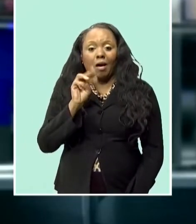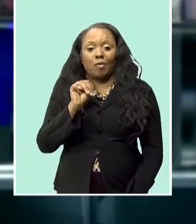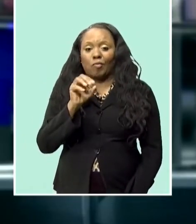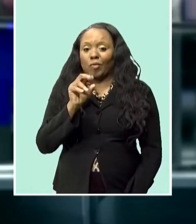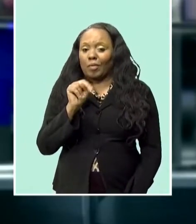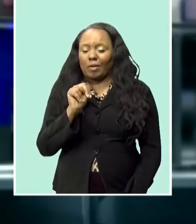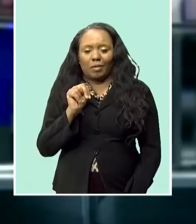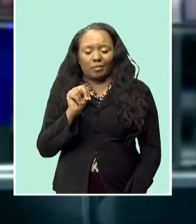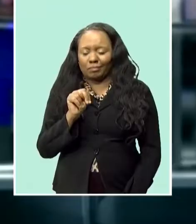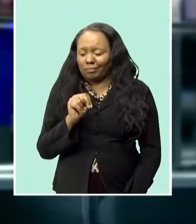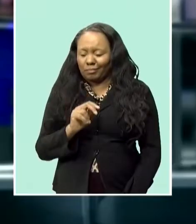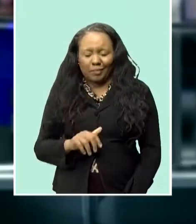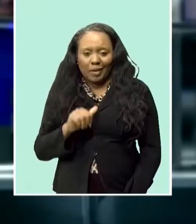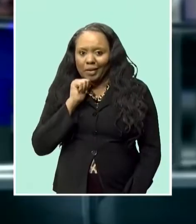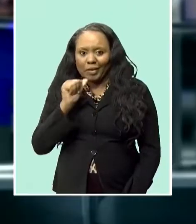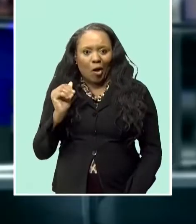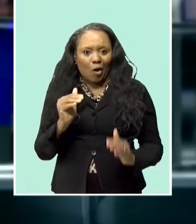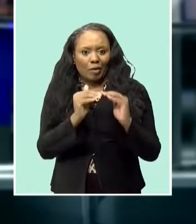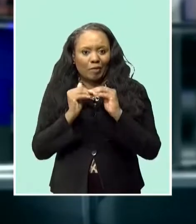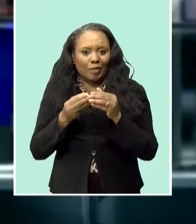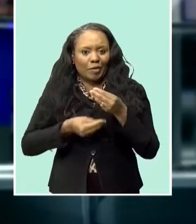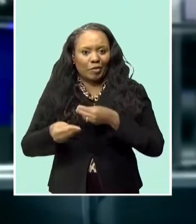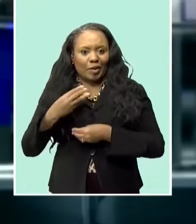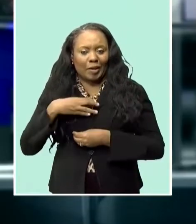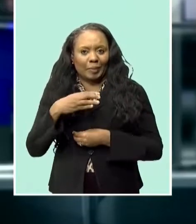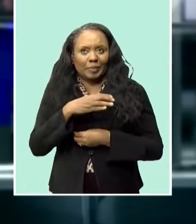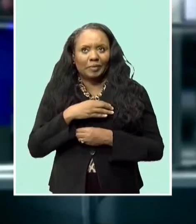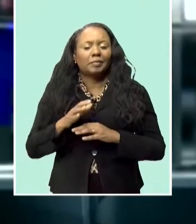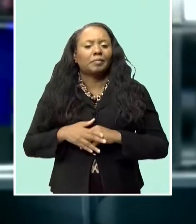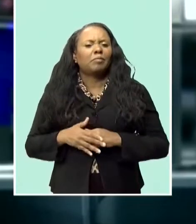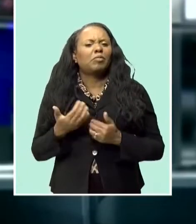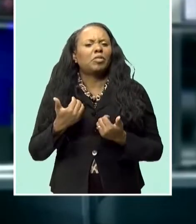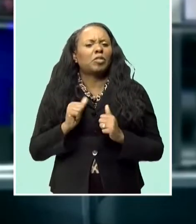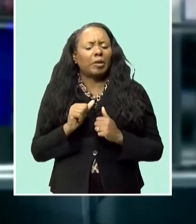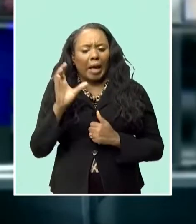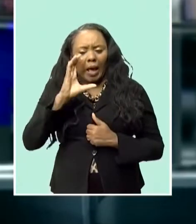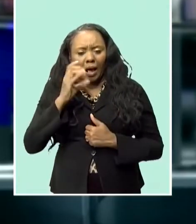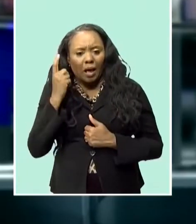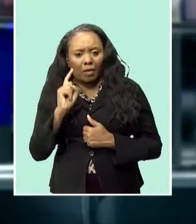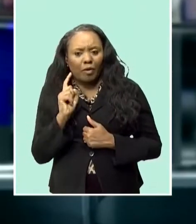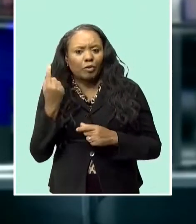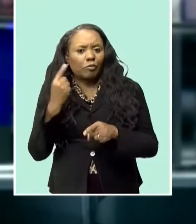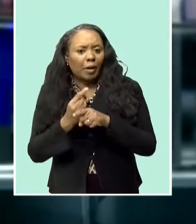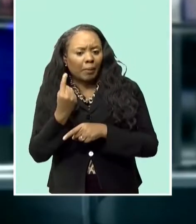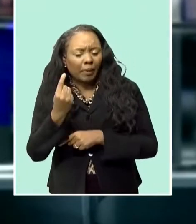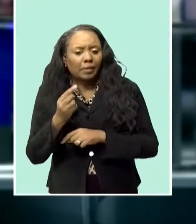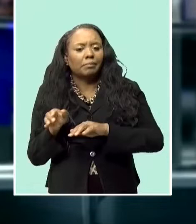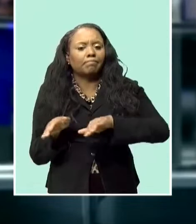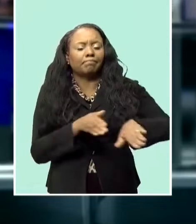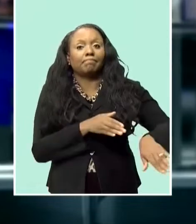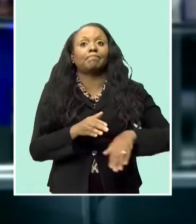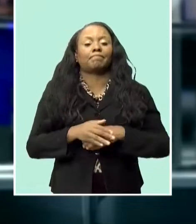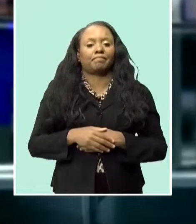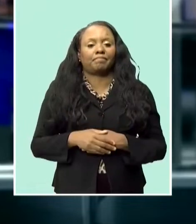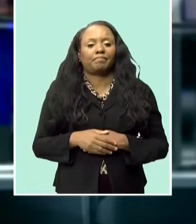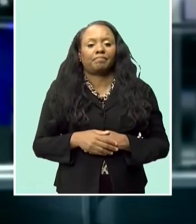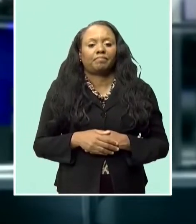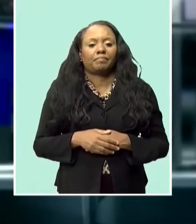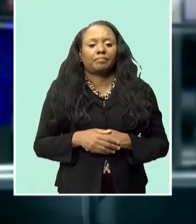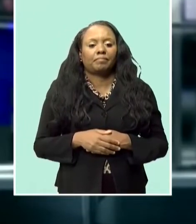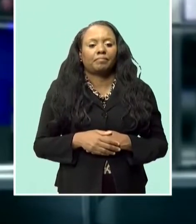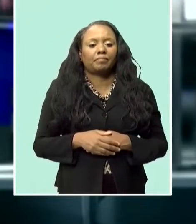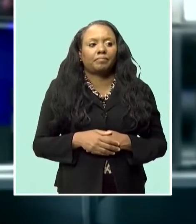Trading Commission's hearing that is ongoing. We'll try to get that extract for you in just a moment. But in relation to the types